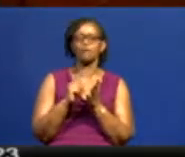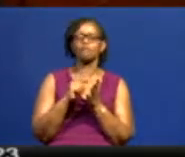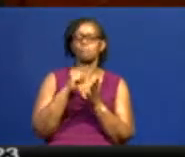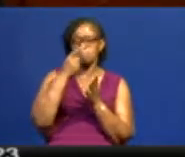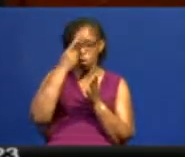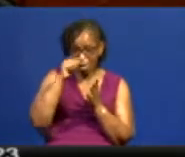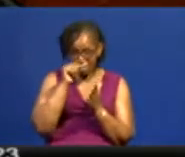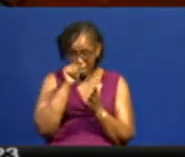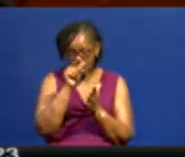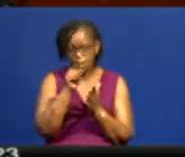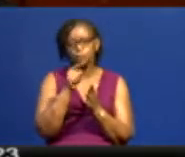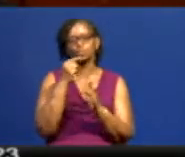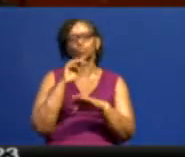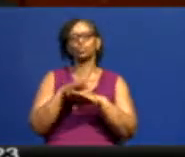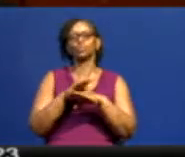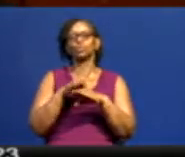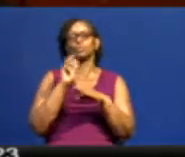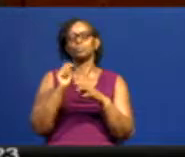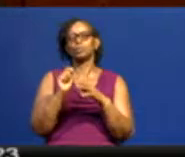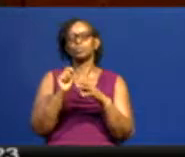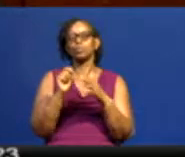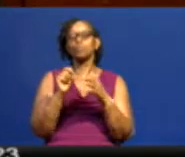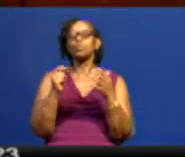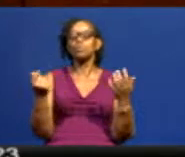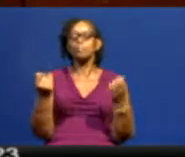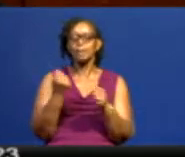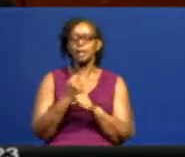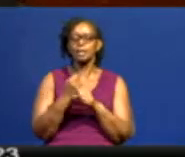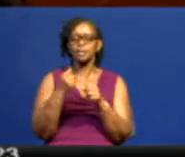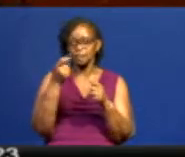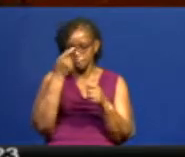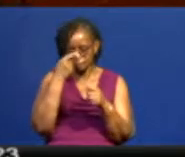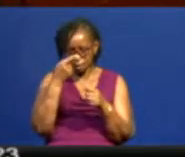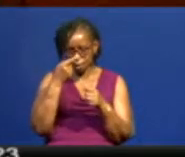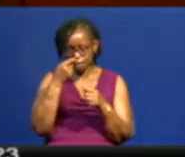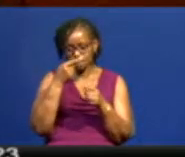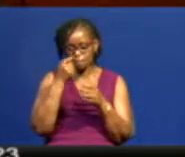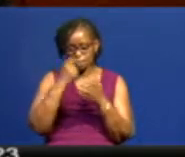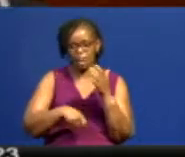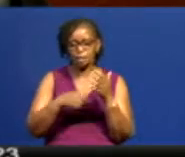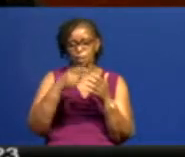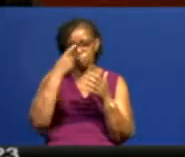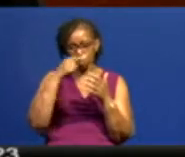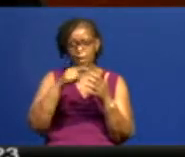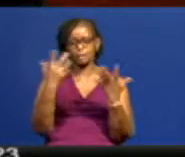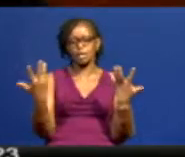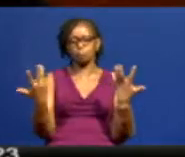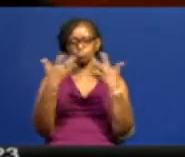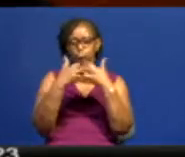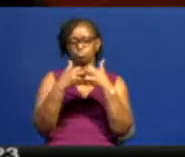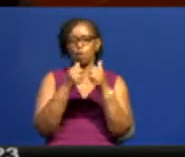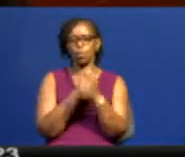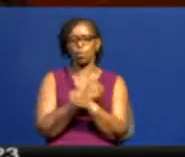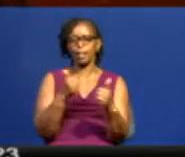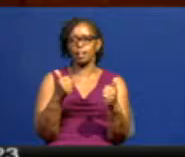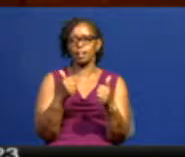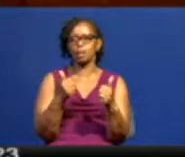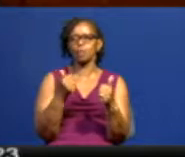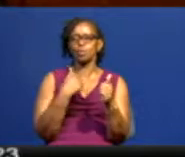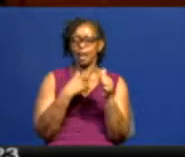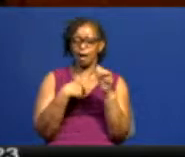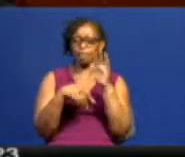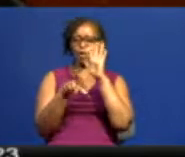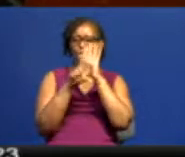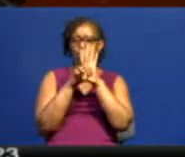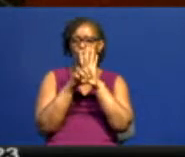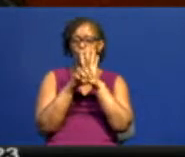policy, which is going to align the tax policy in this country, and we have a regime of law